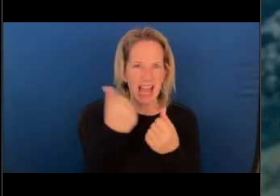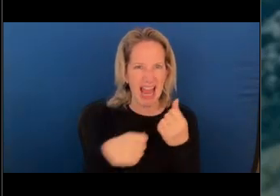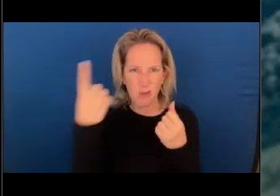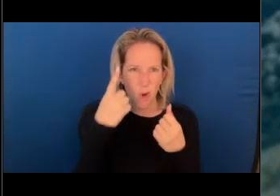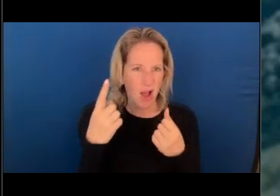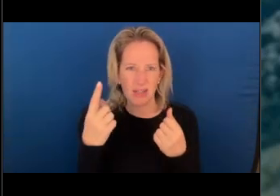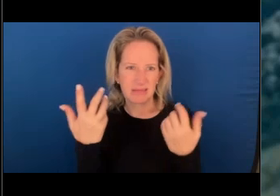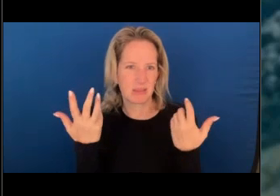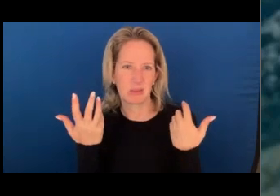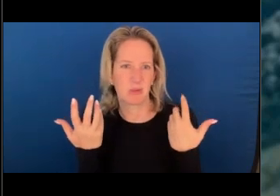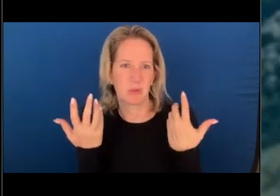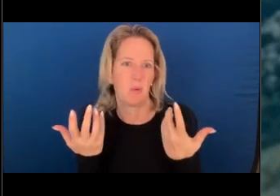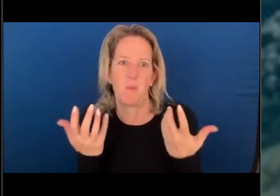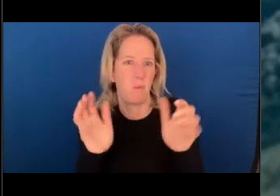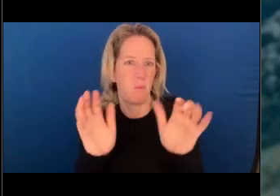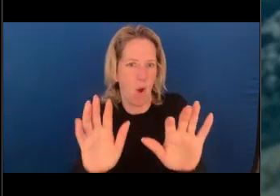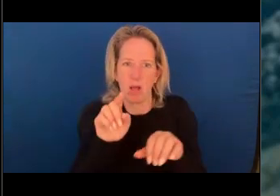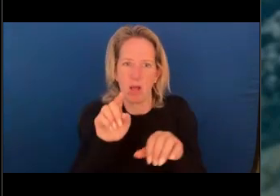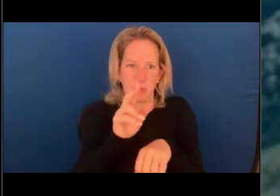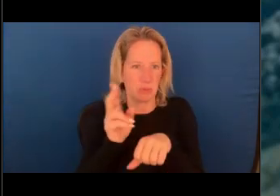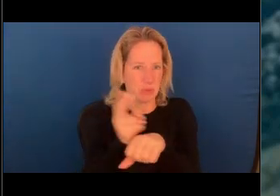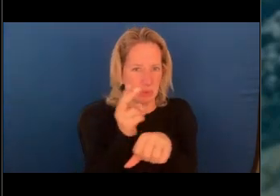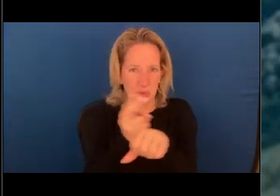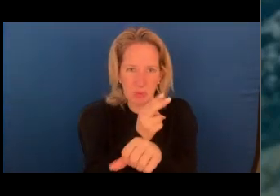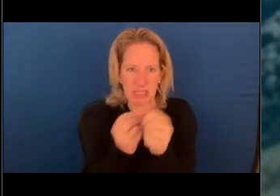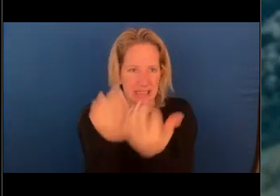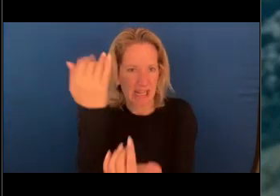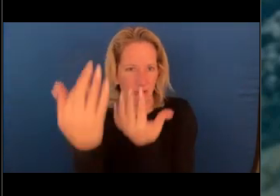stop sending waste to the incinerator?